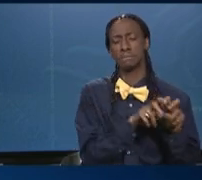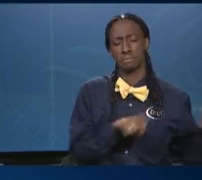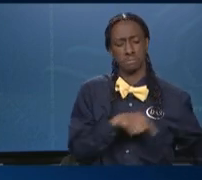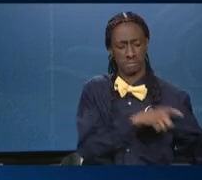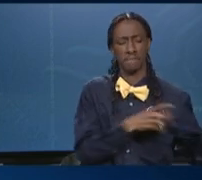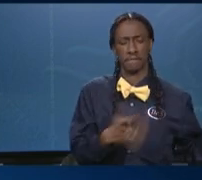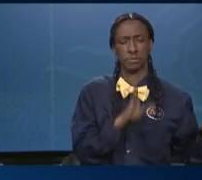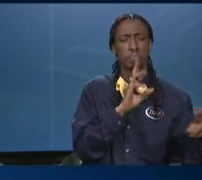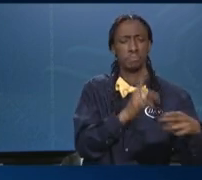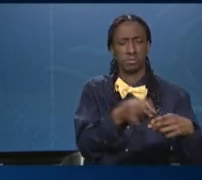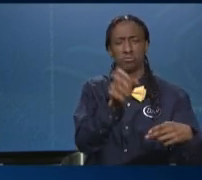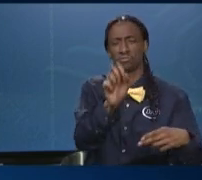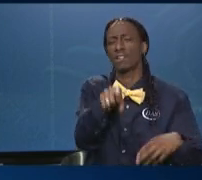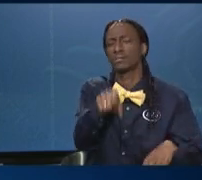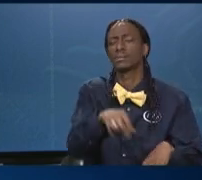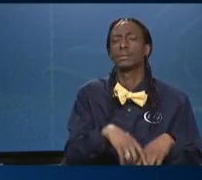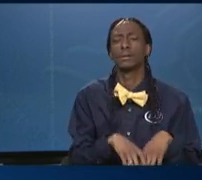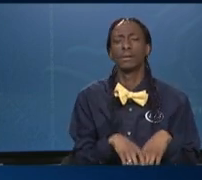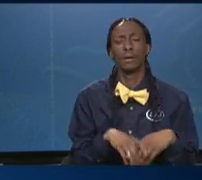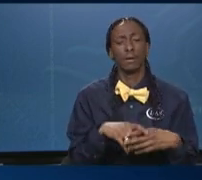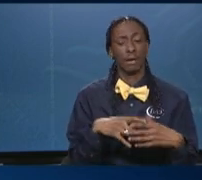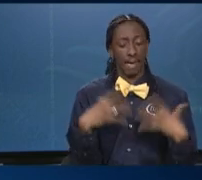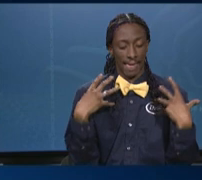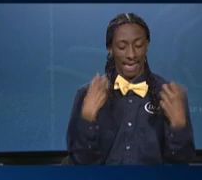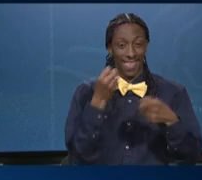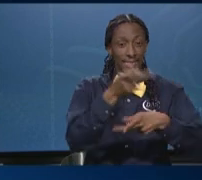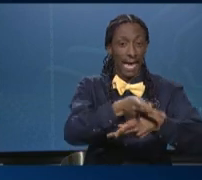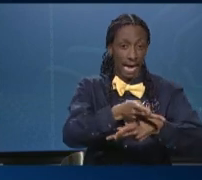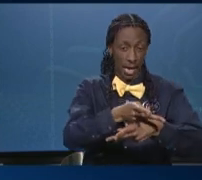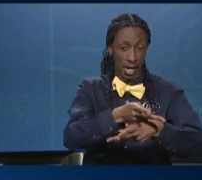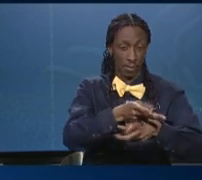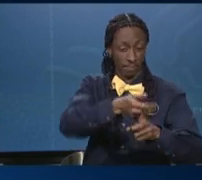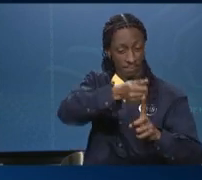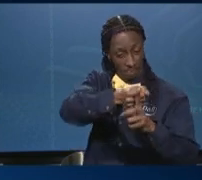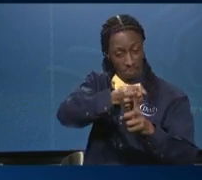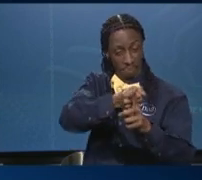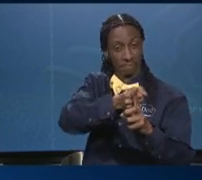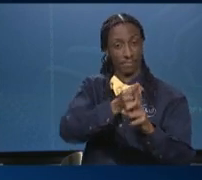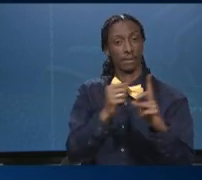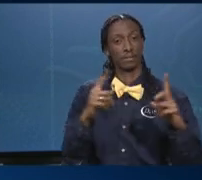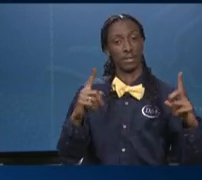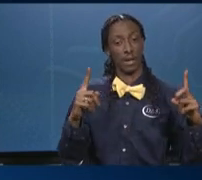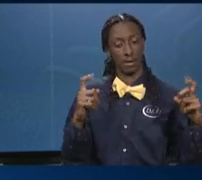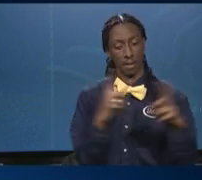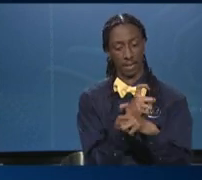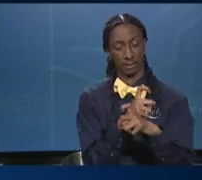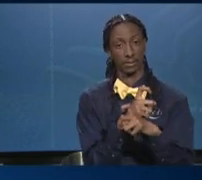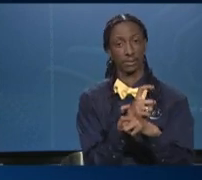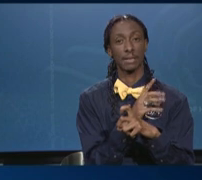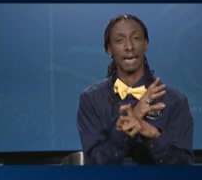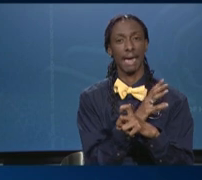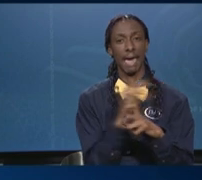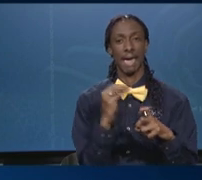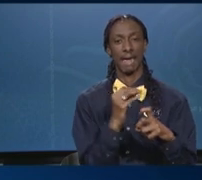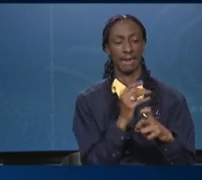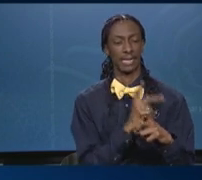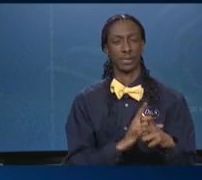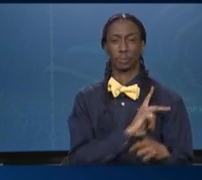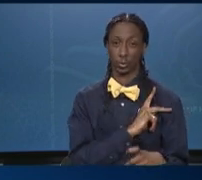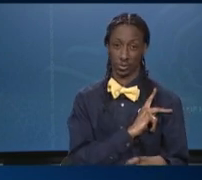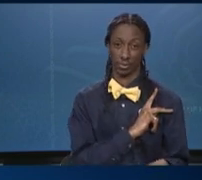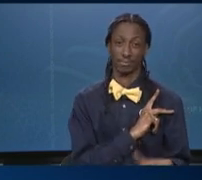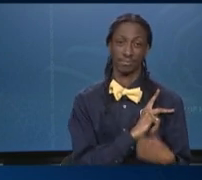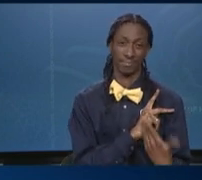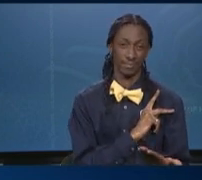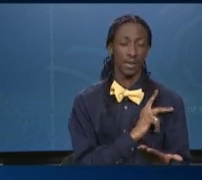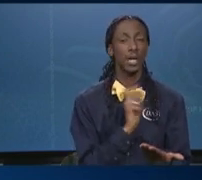that healthcare is very complex and it's very personal. And so